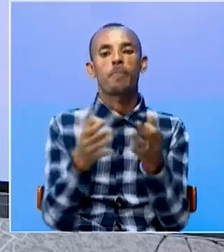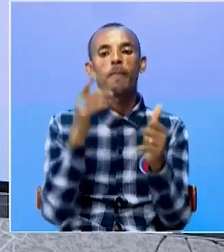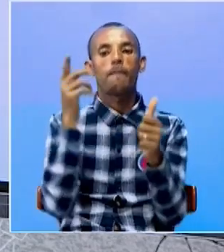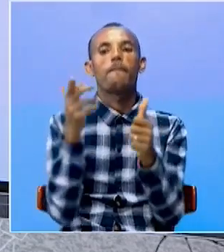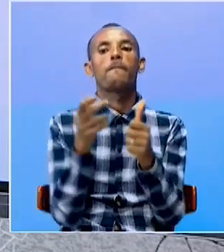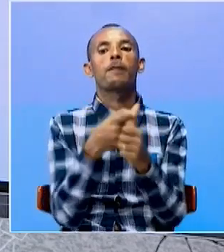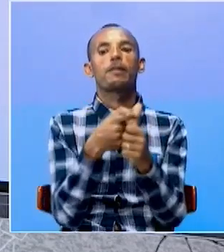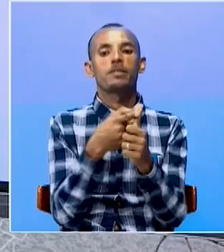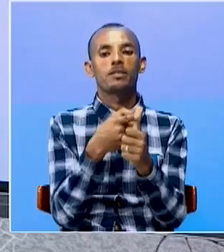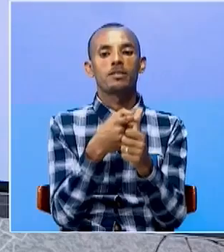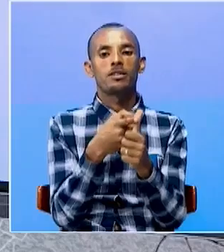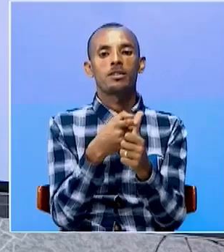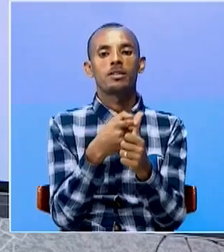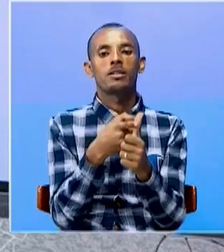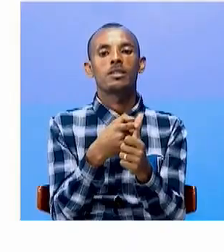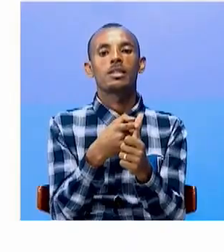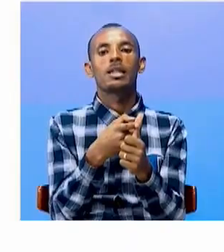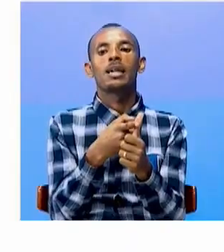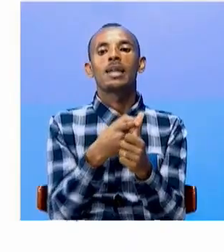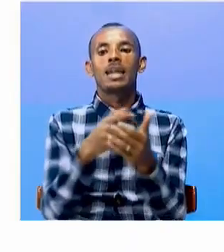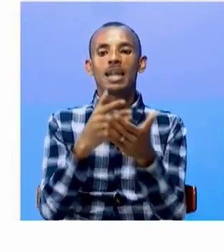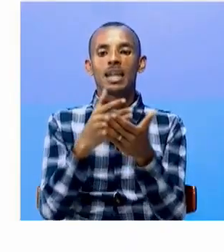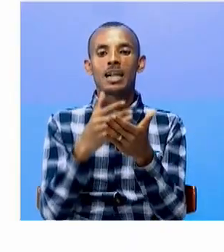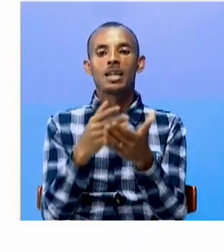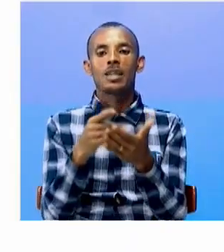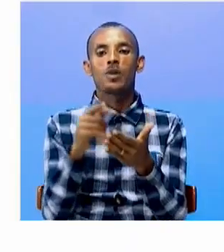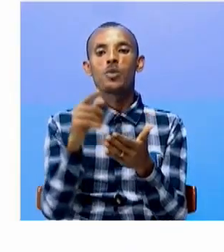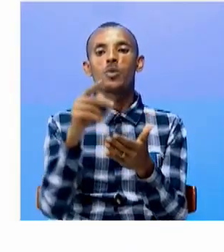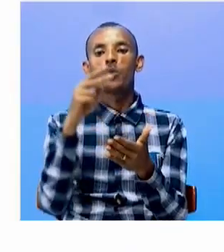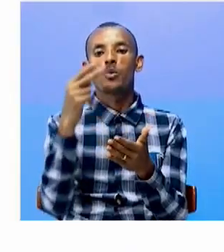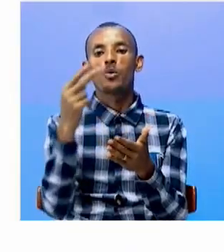first remove bracket if you have.